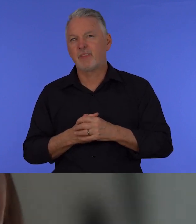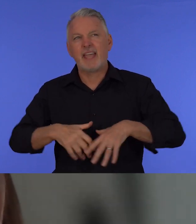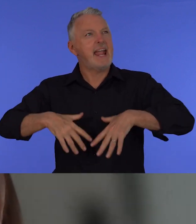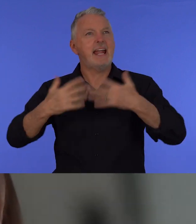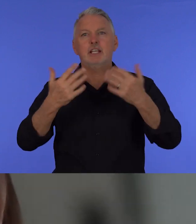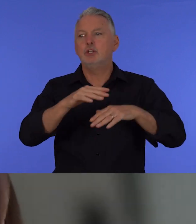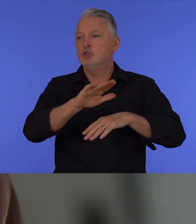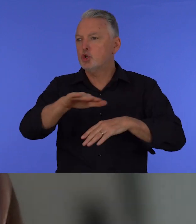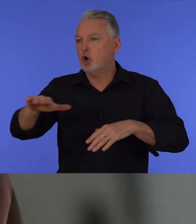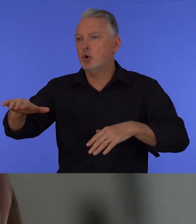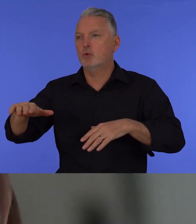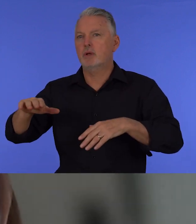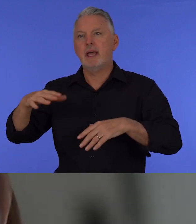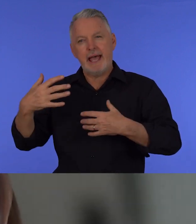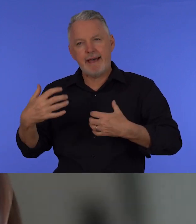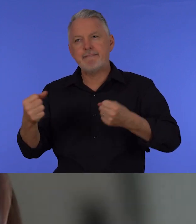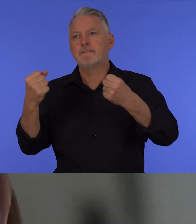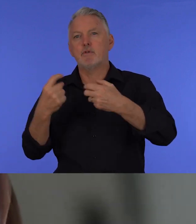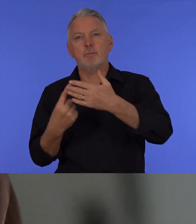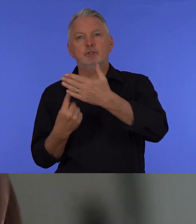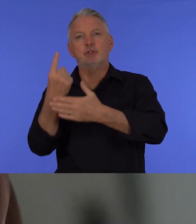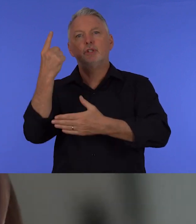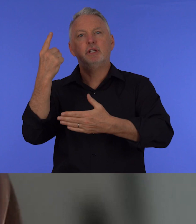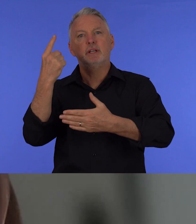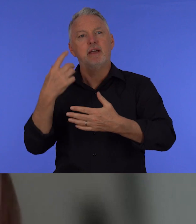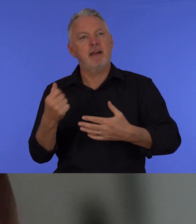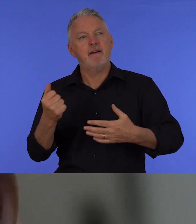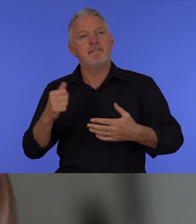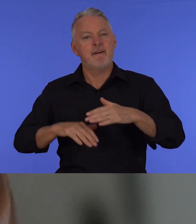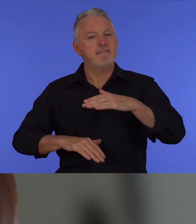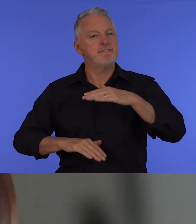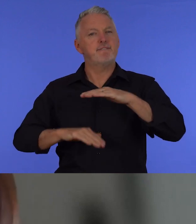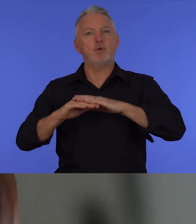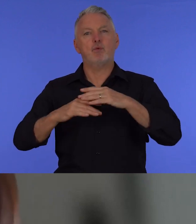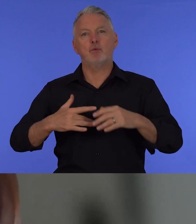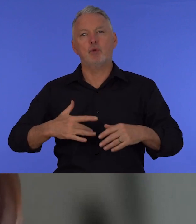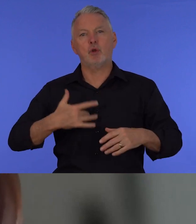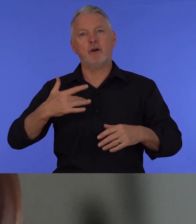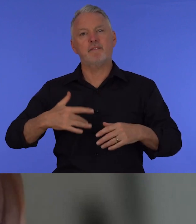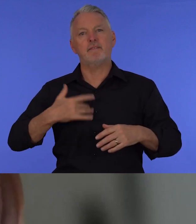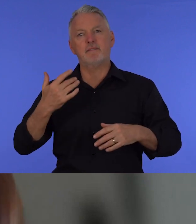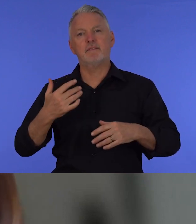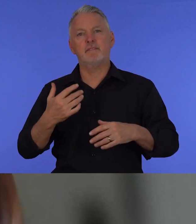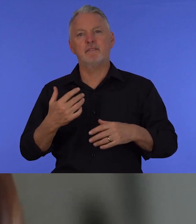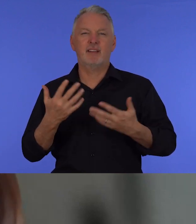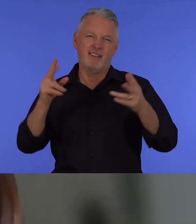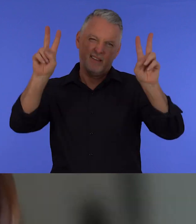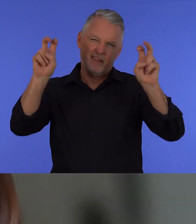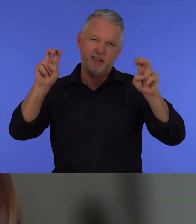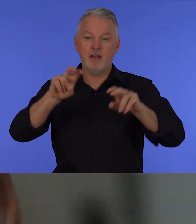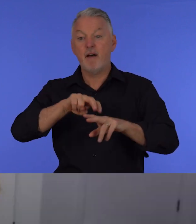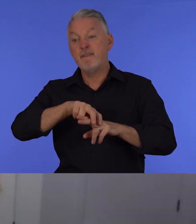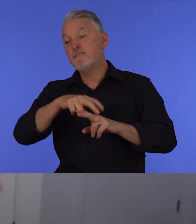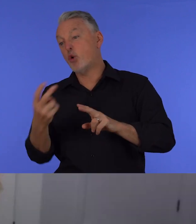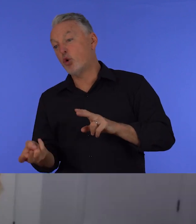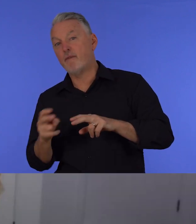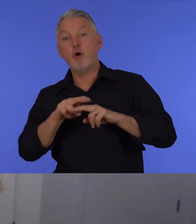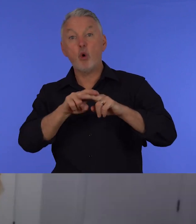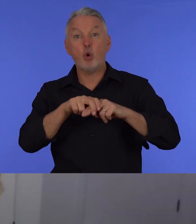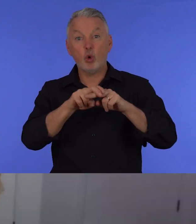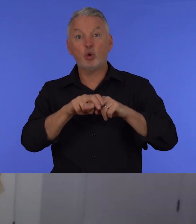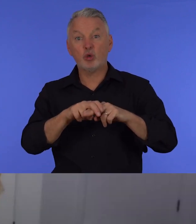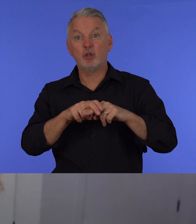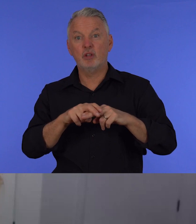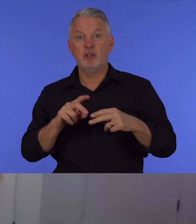Yeah. yeah, as any child would, and Yeah. live a full life. Yeah. Falling off